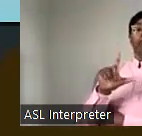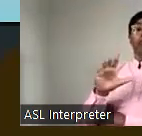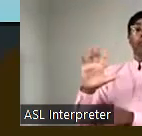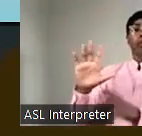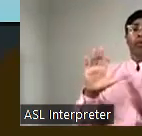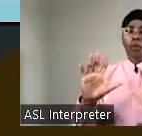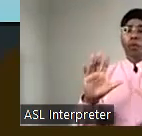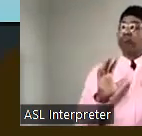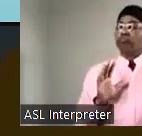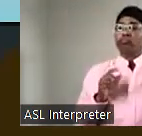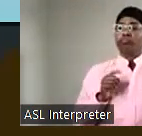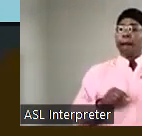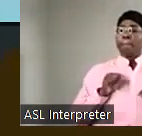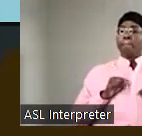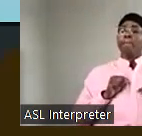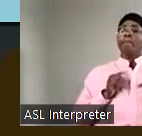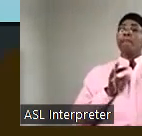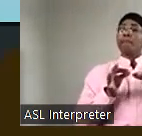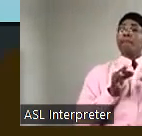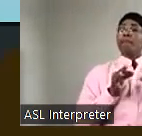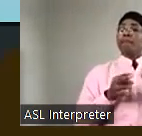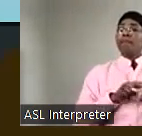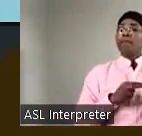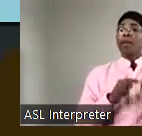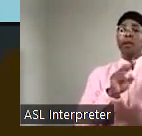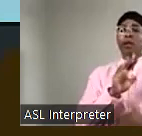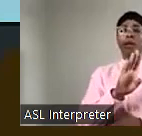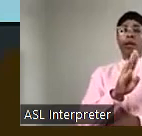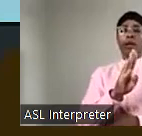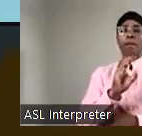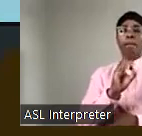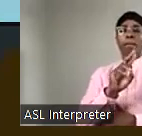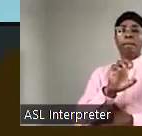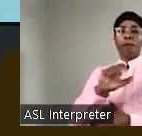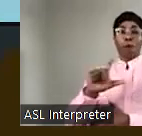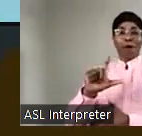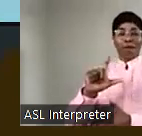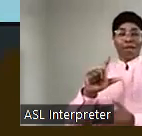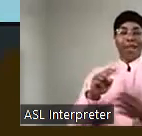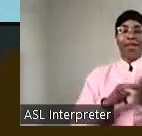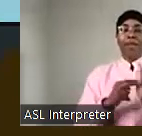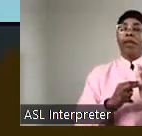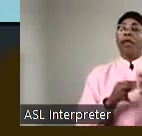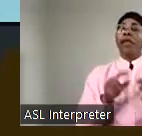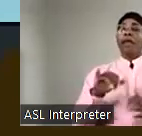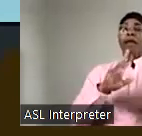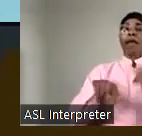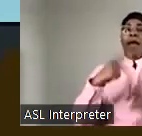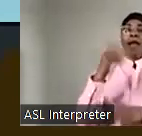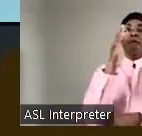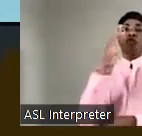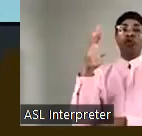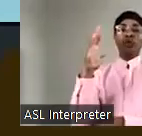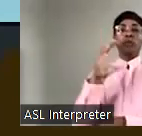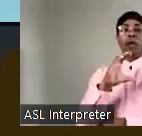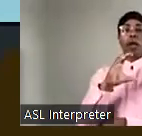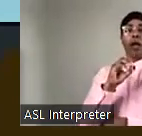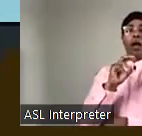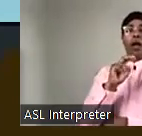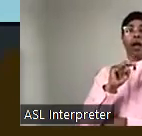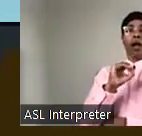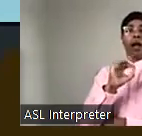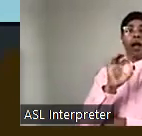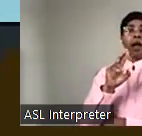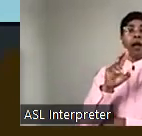mean by that. And really we're talking about conifer dominated ecosystems that make up that discontinuous trailing edge